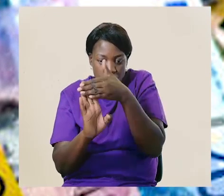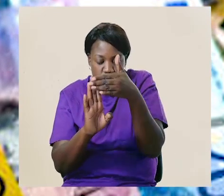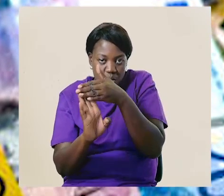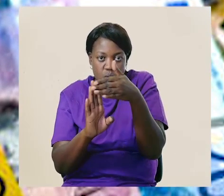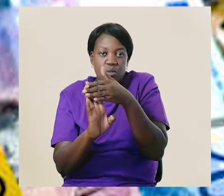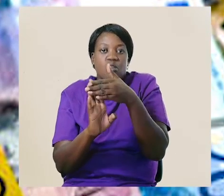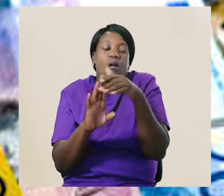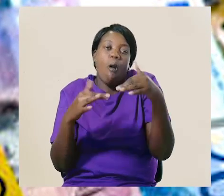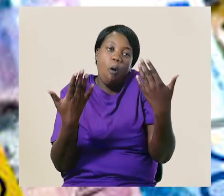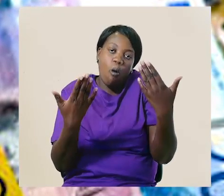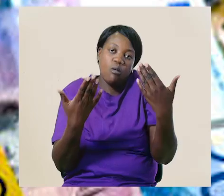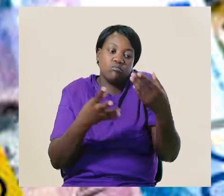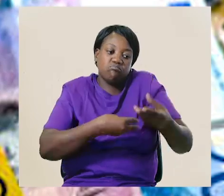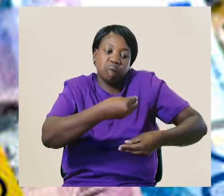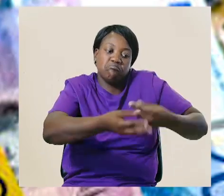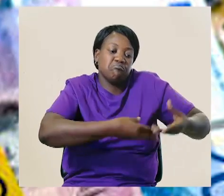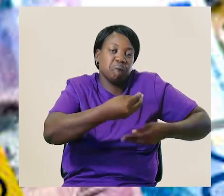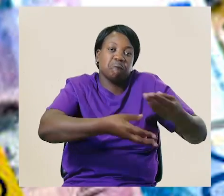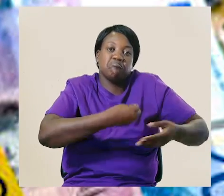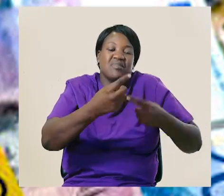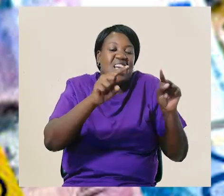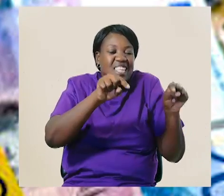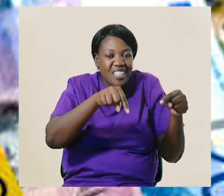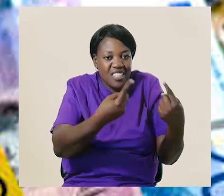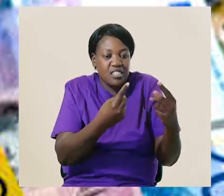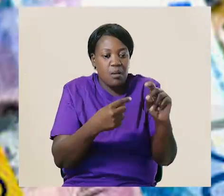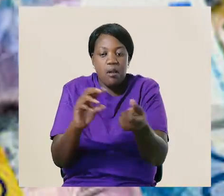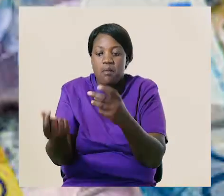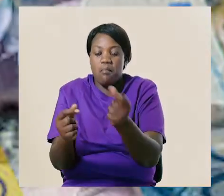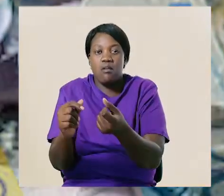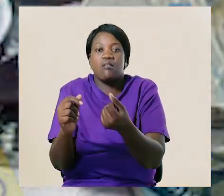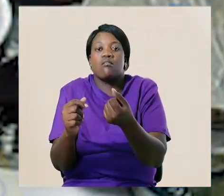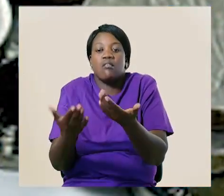or you can spend it on capital goods to help you earn more.